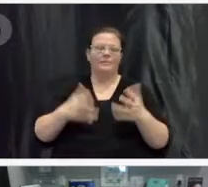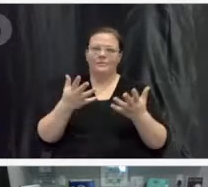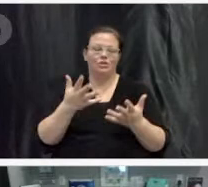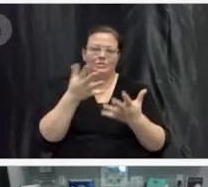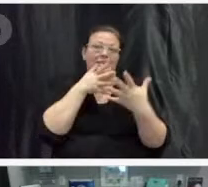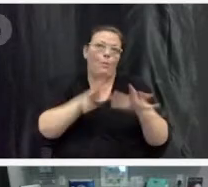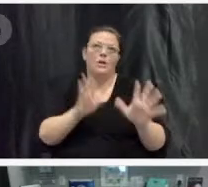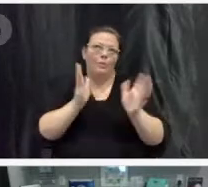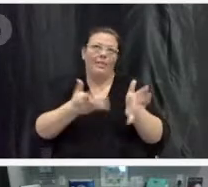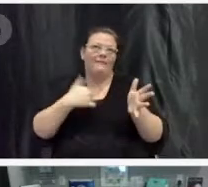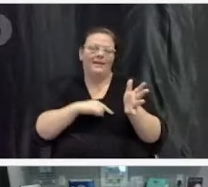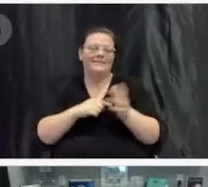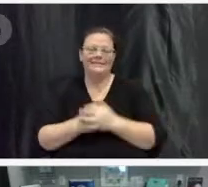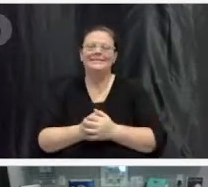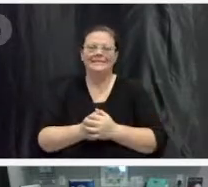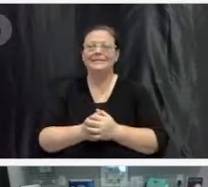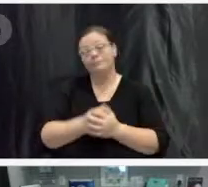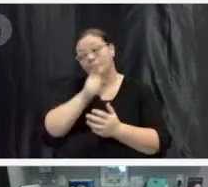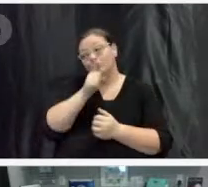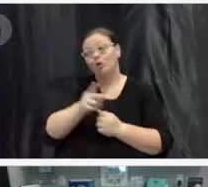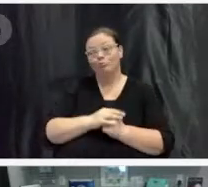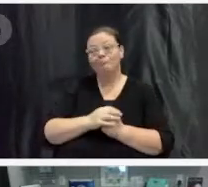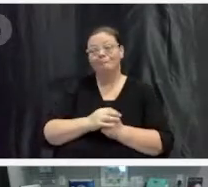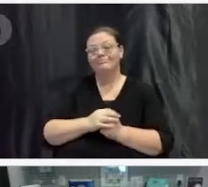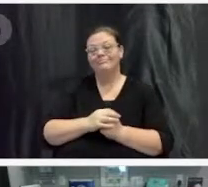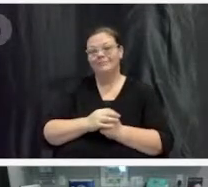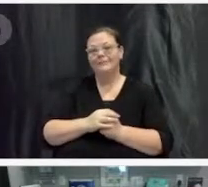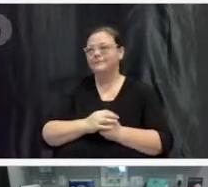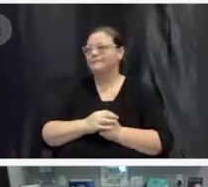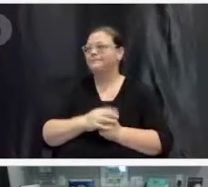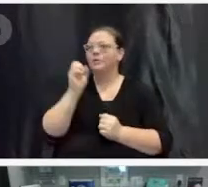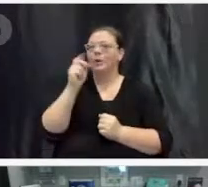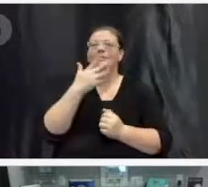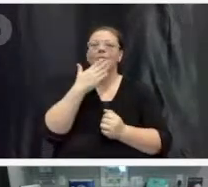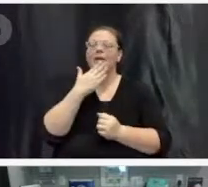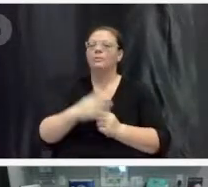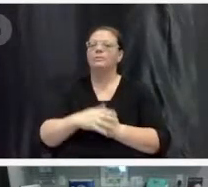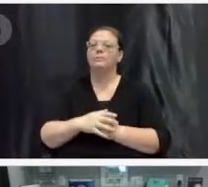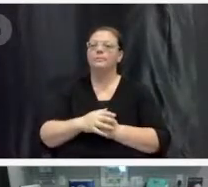us. That's true. All right, thank you very